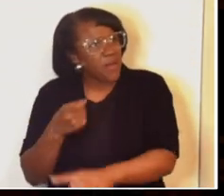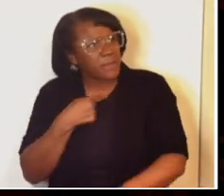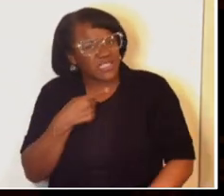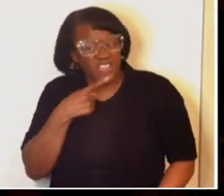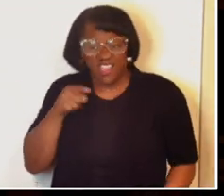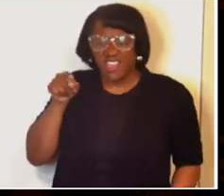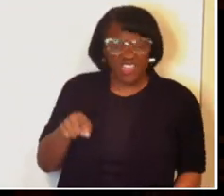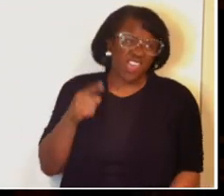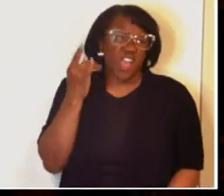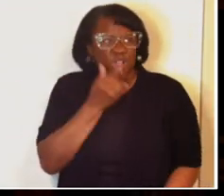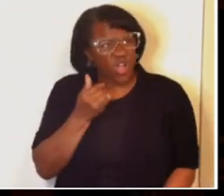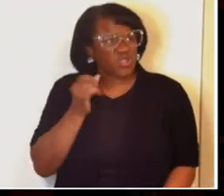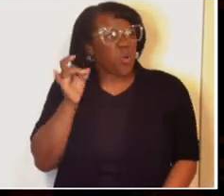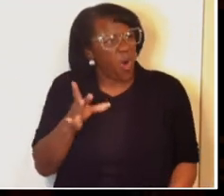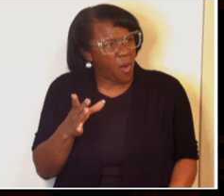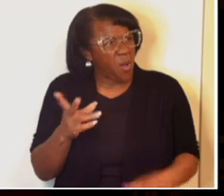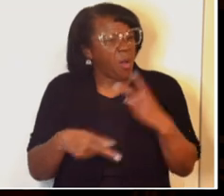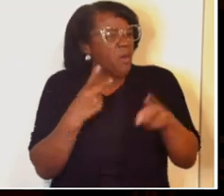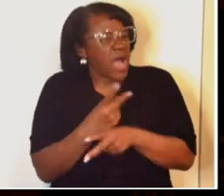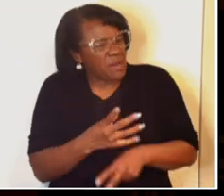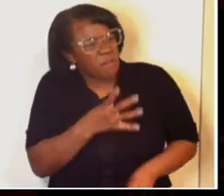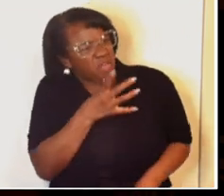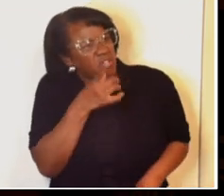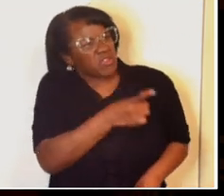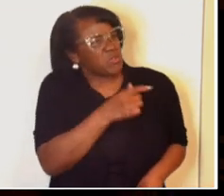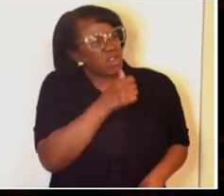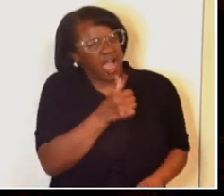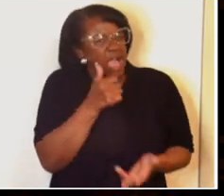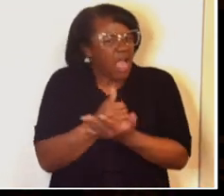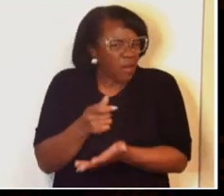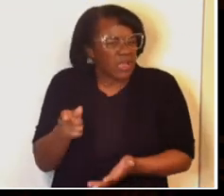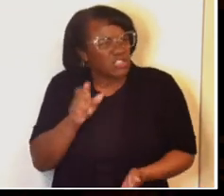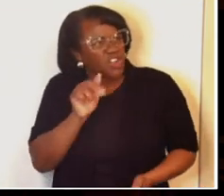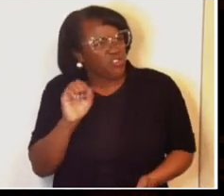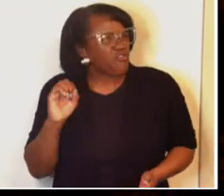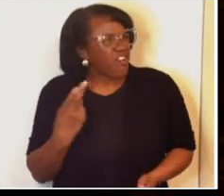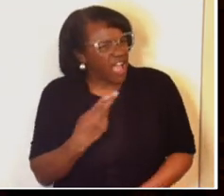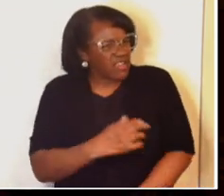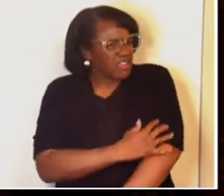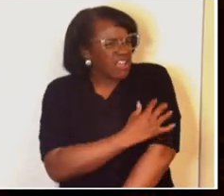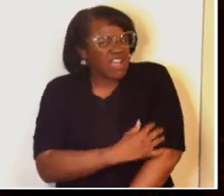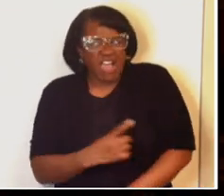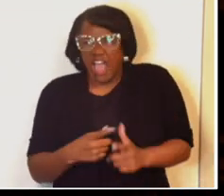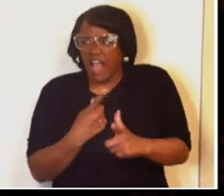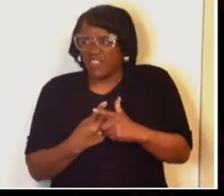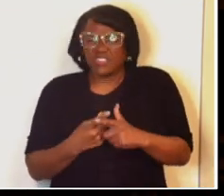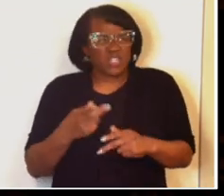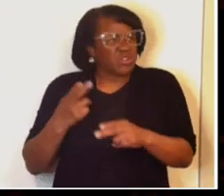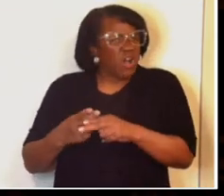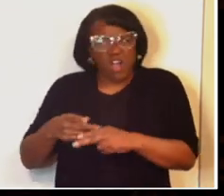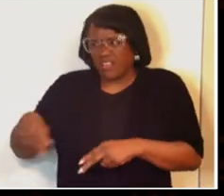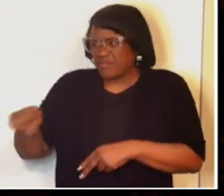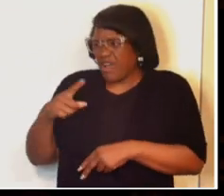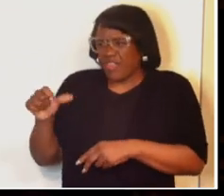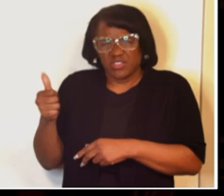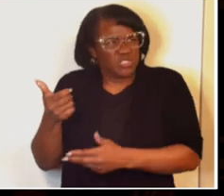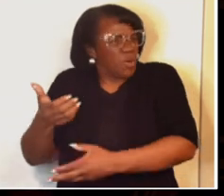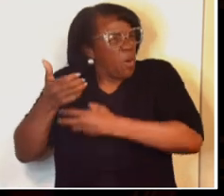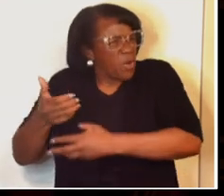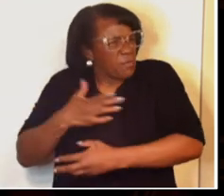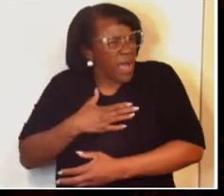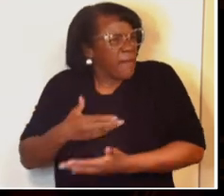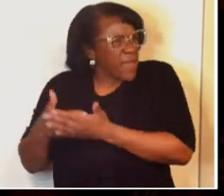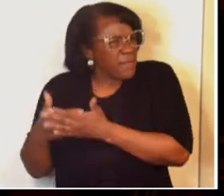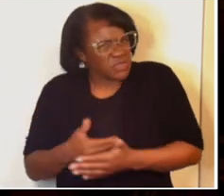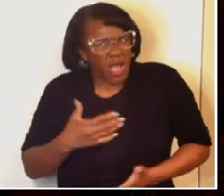are you? You ain't doing nothing for his rash. And then she starts calling Spider all kinds of broke bums while she's holding my baby. So I try to take him to put